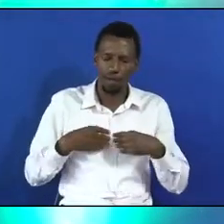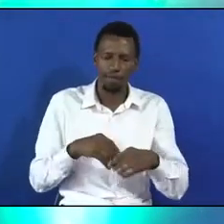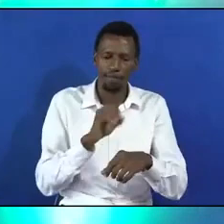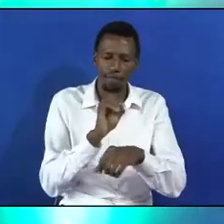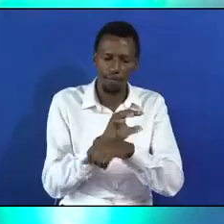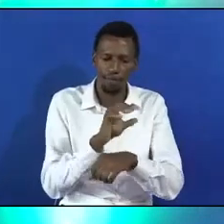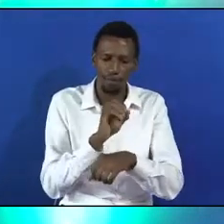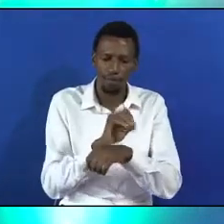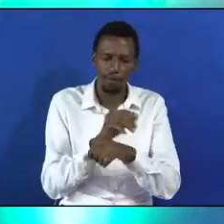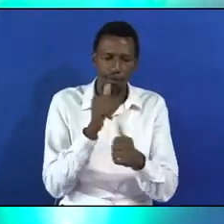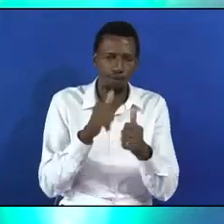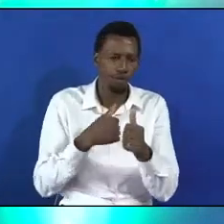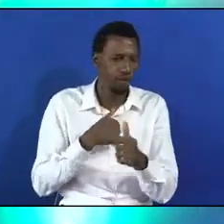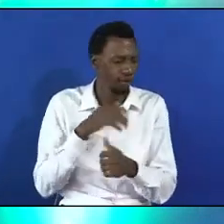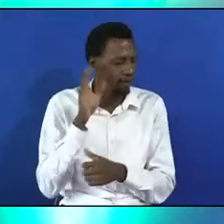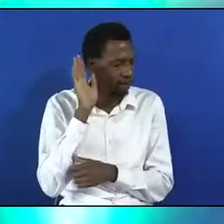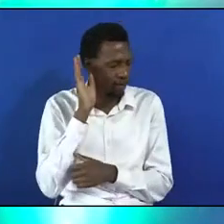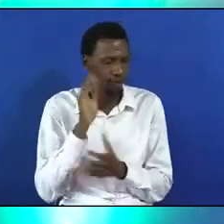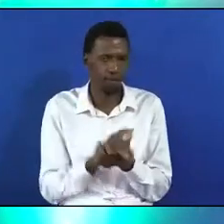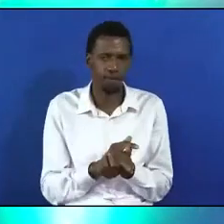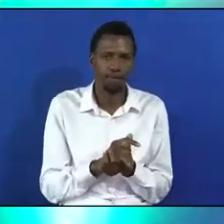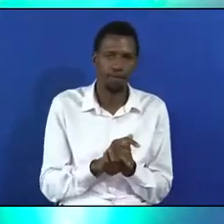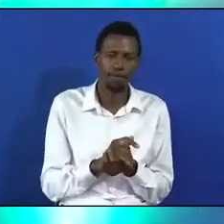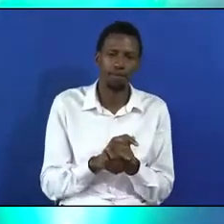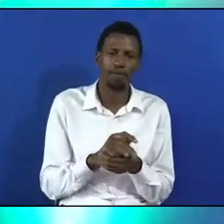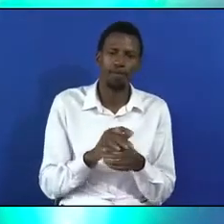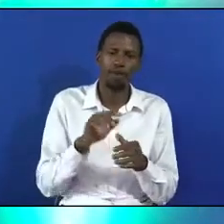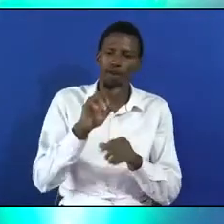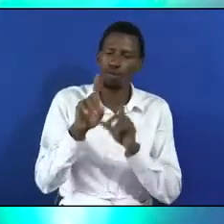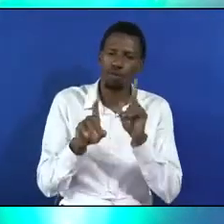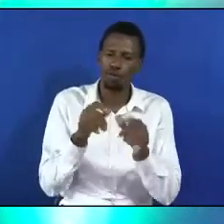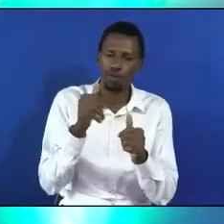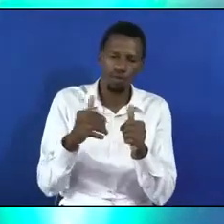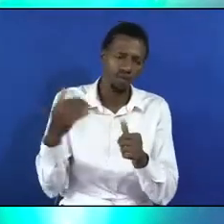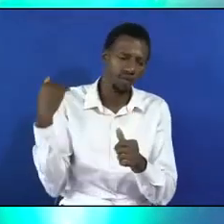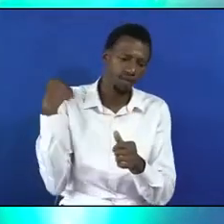I'm receiving. The questions that do not bother me